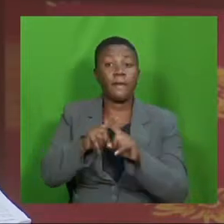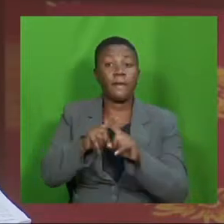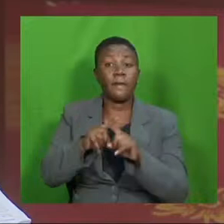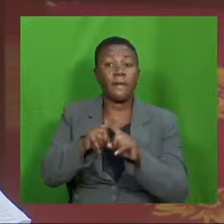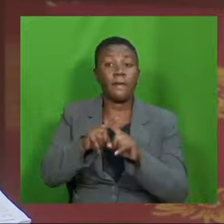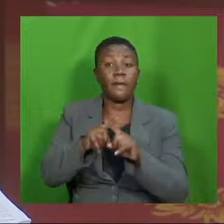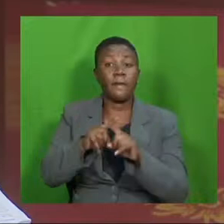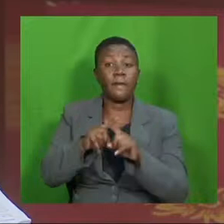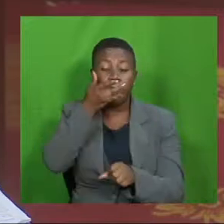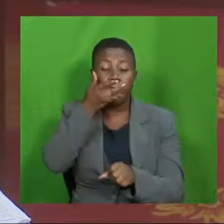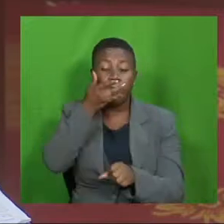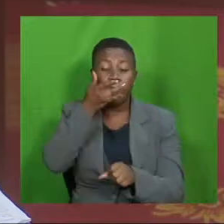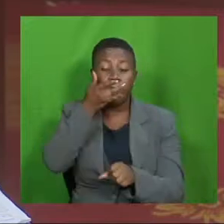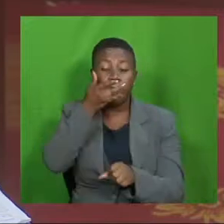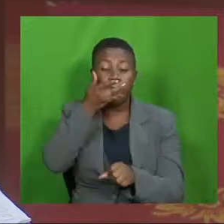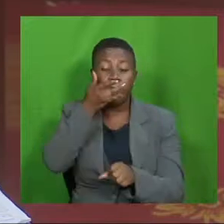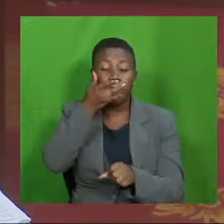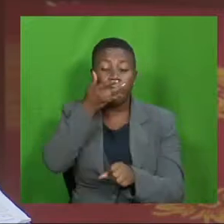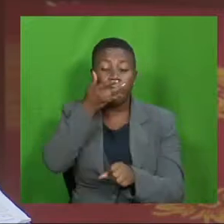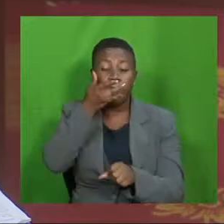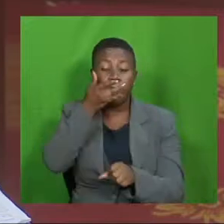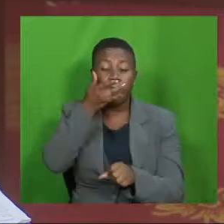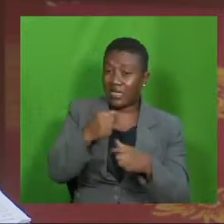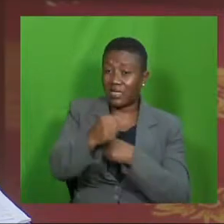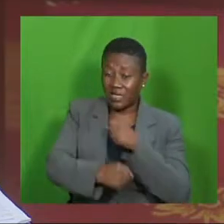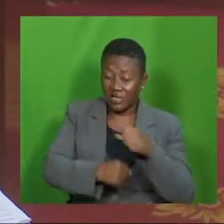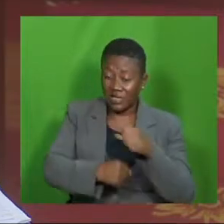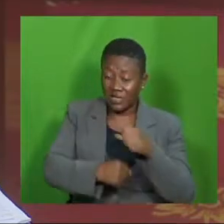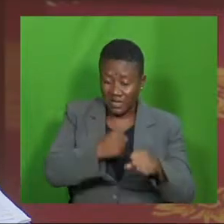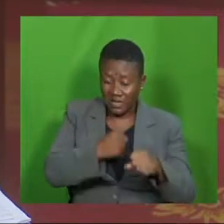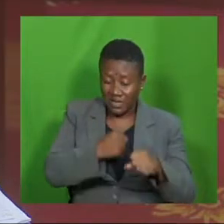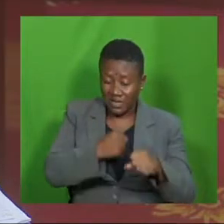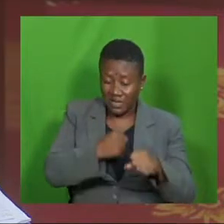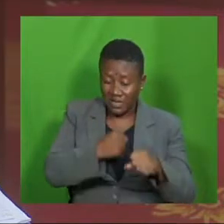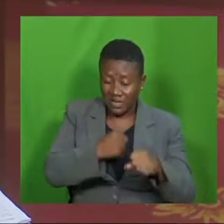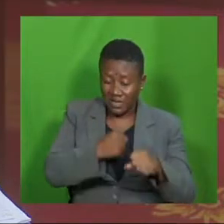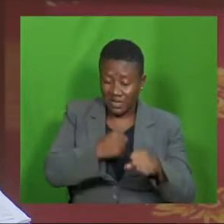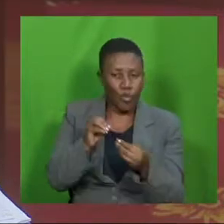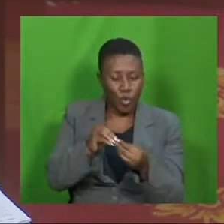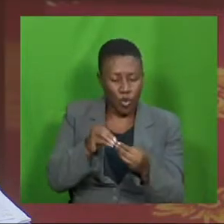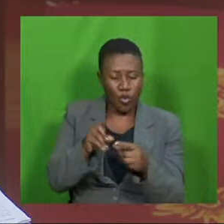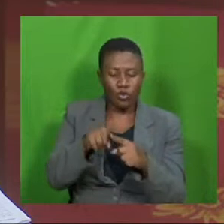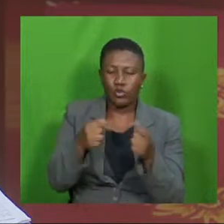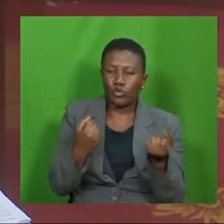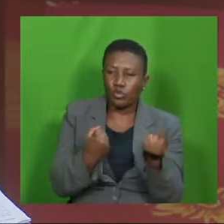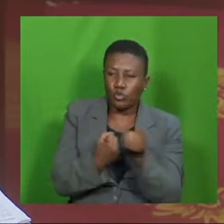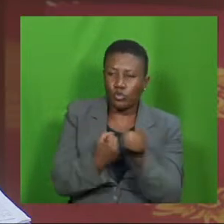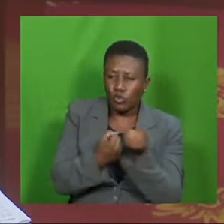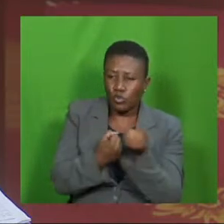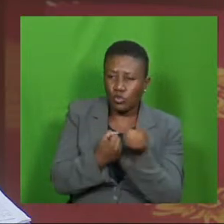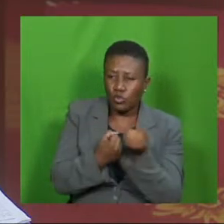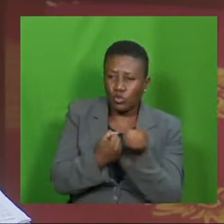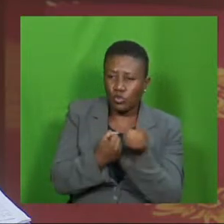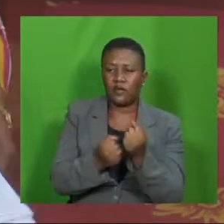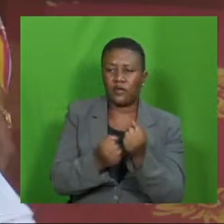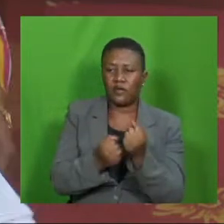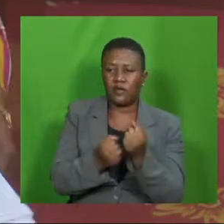that come this year, we will provide more to support the fisher folks. Thank